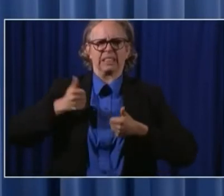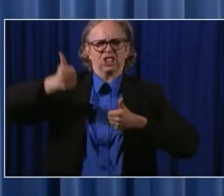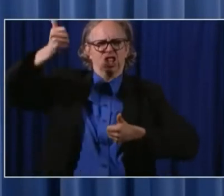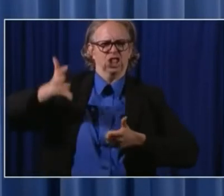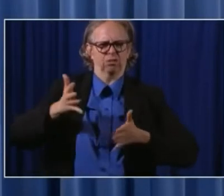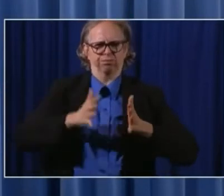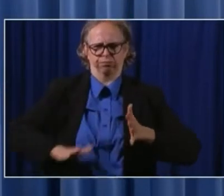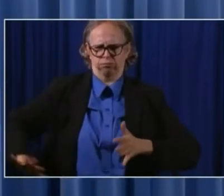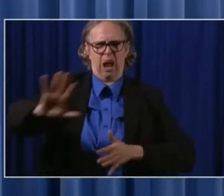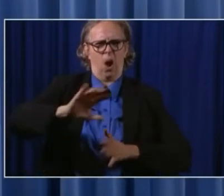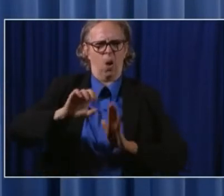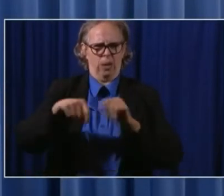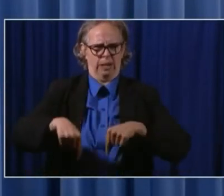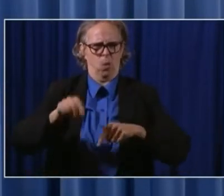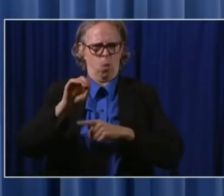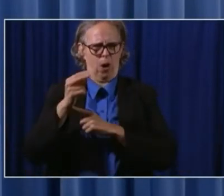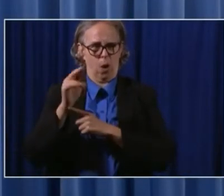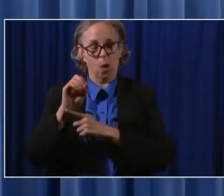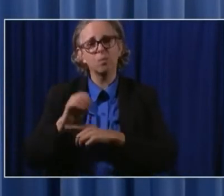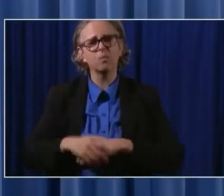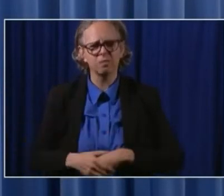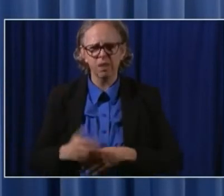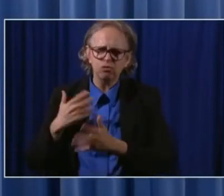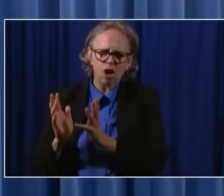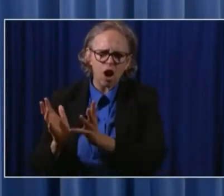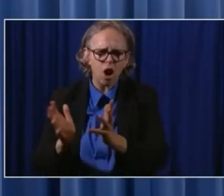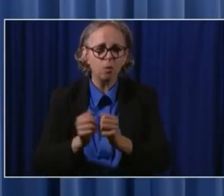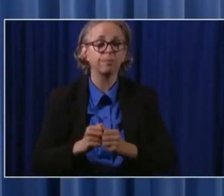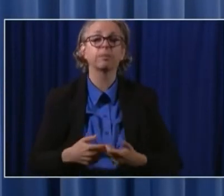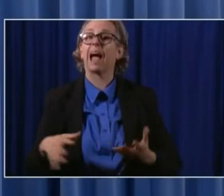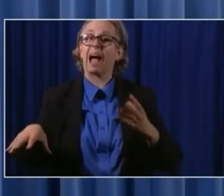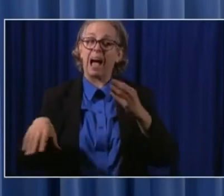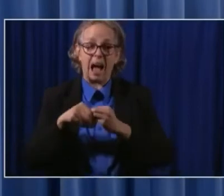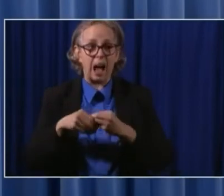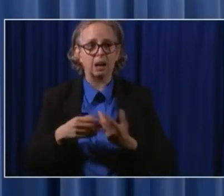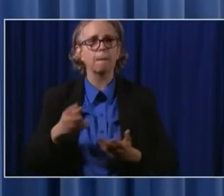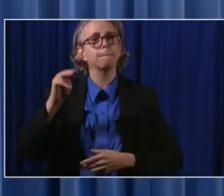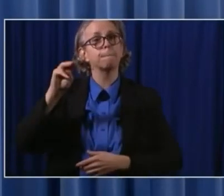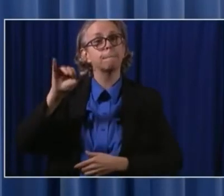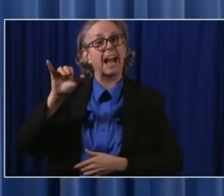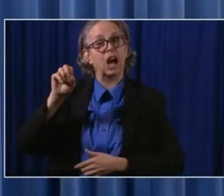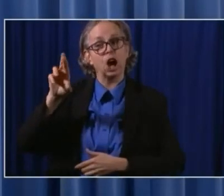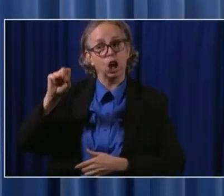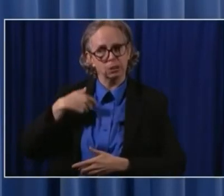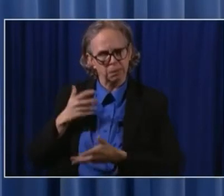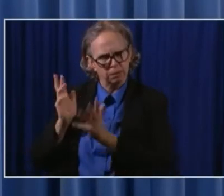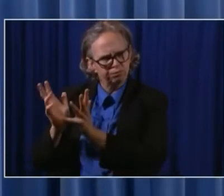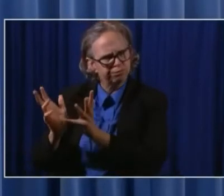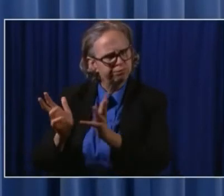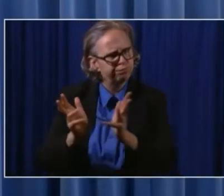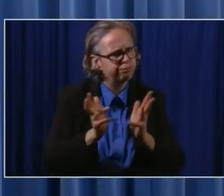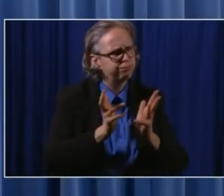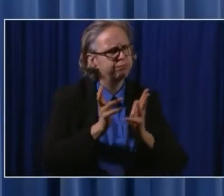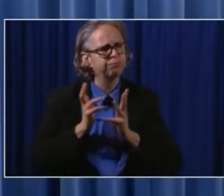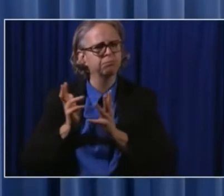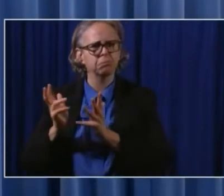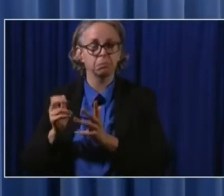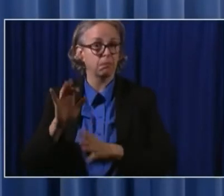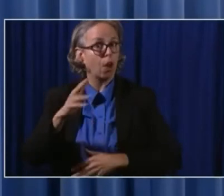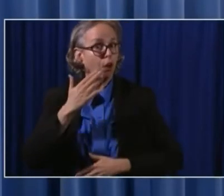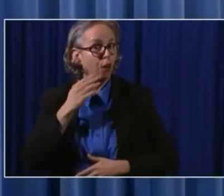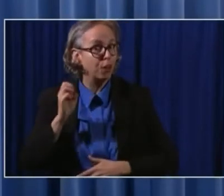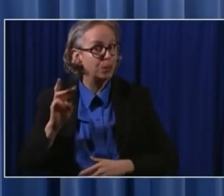to a number of the mayors, a number of our county commissioners. And we do have some good news. And some of the good news is, and this is the map,